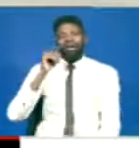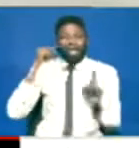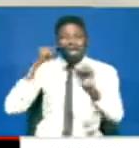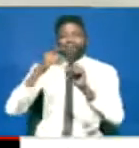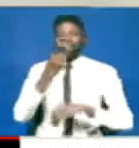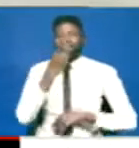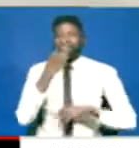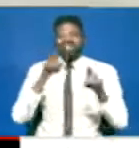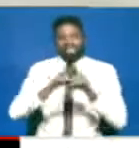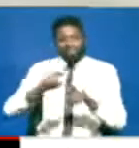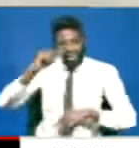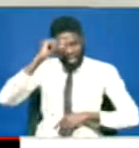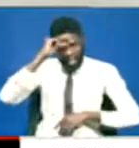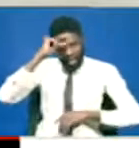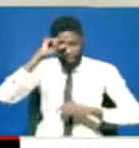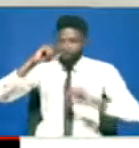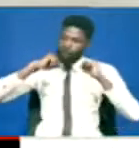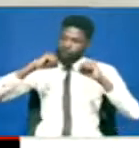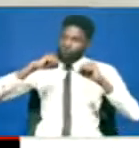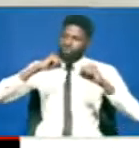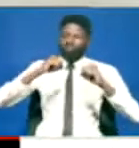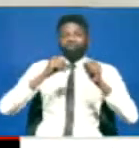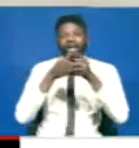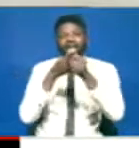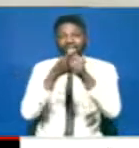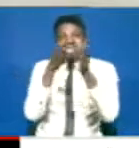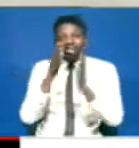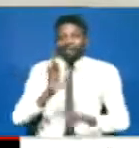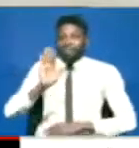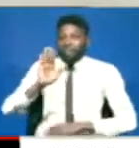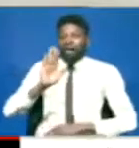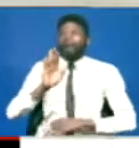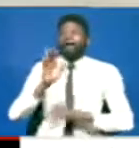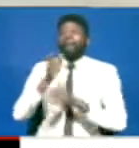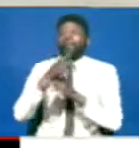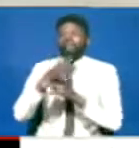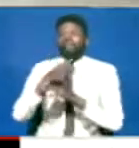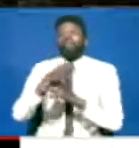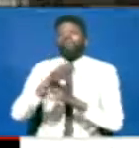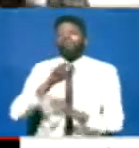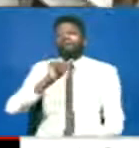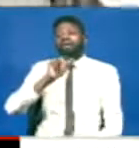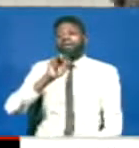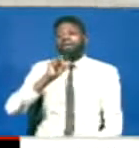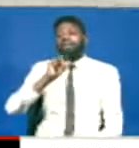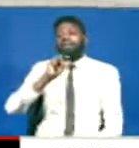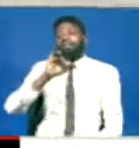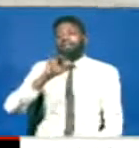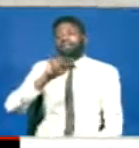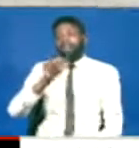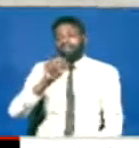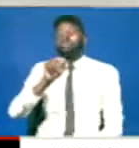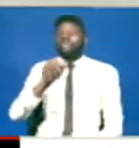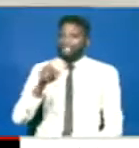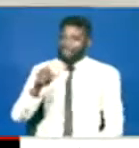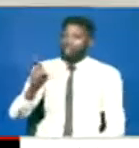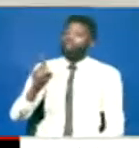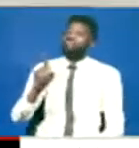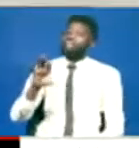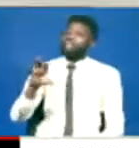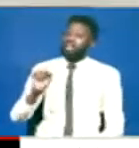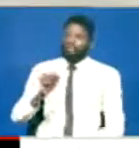officials, led by Ambassador Amina Mohammed, who is the Minister for Sports, jetted in the